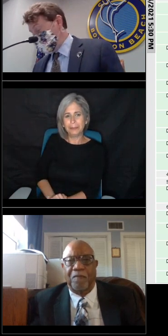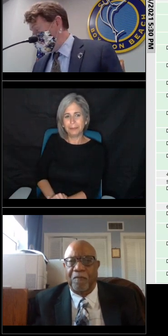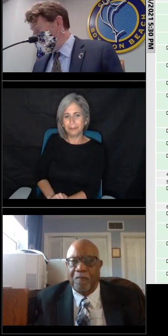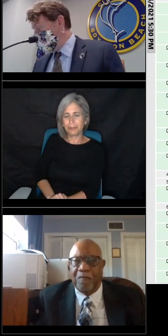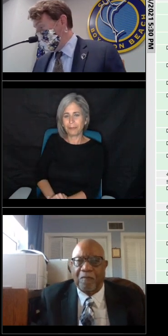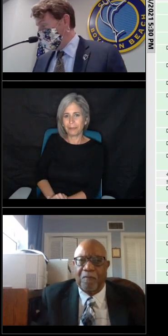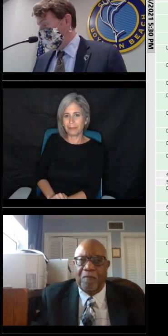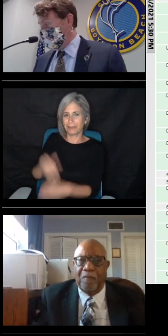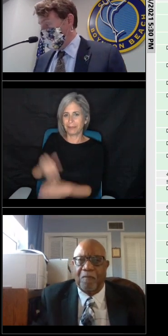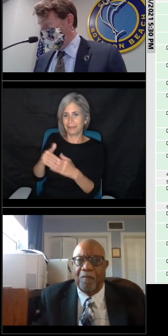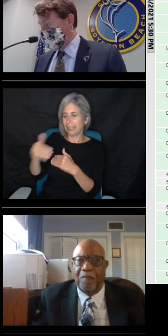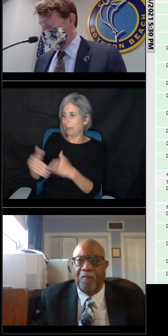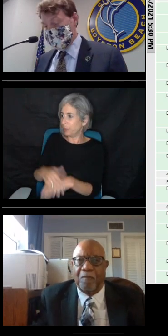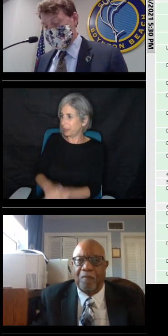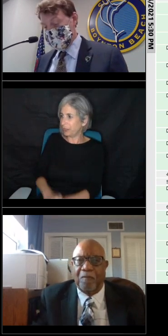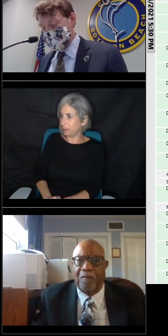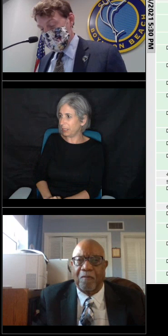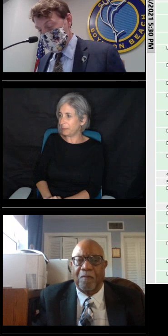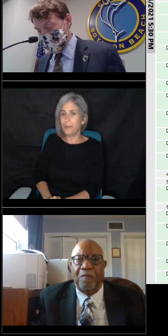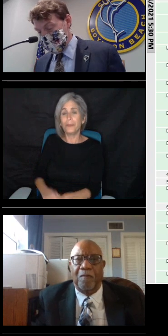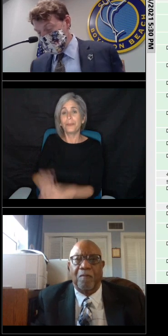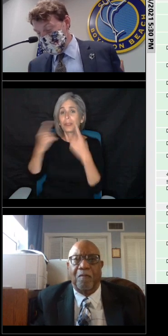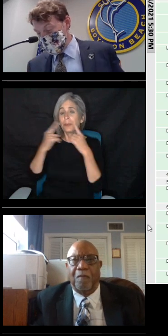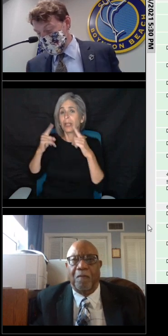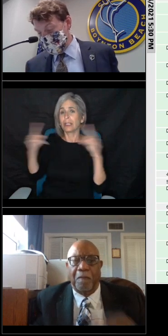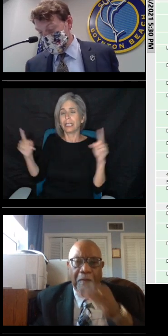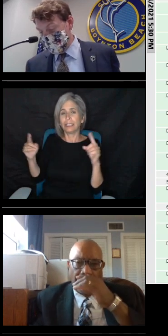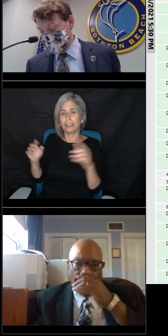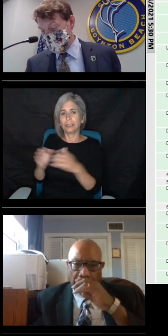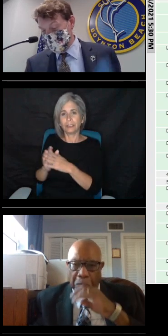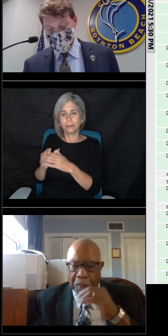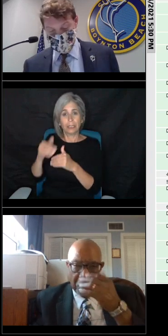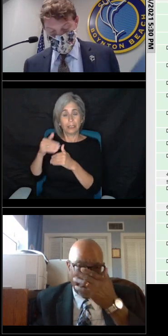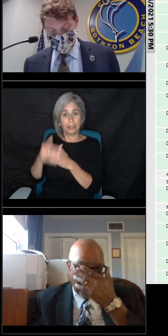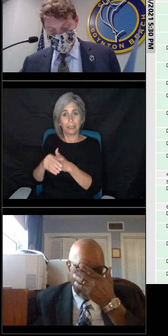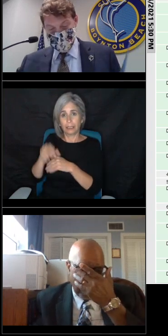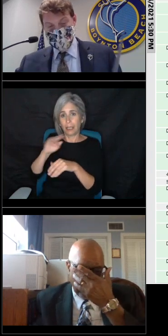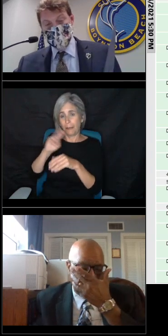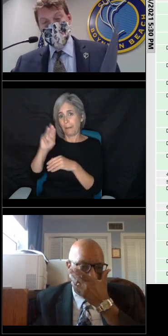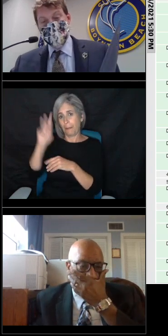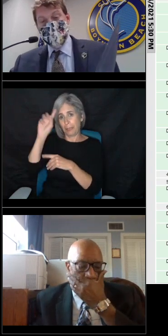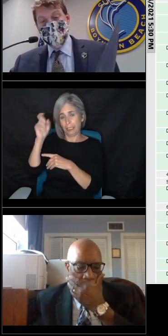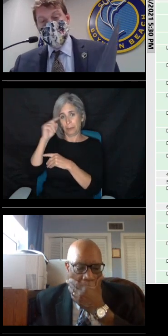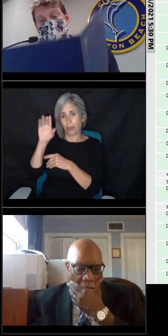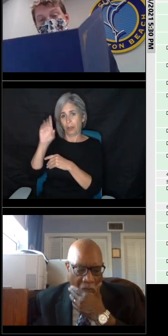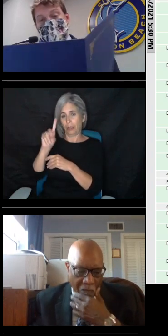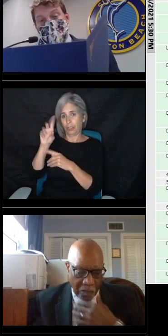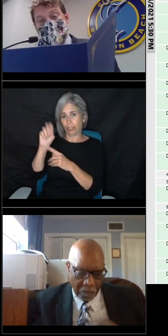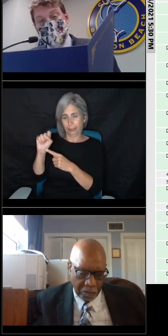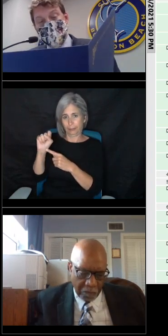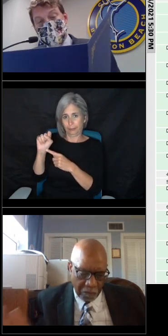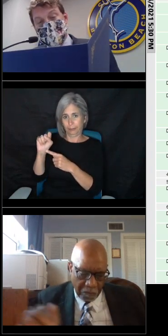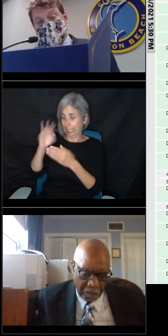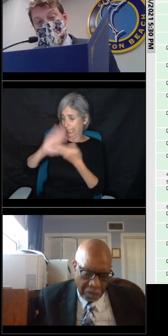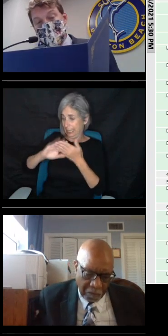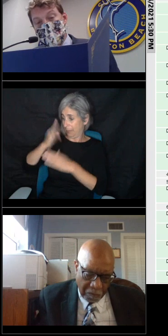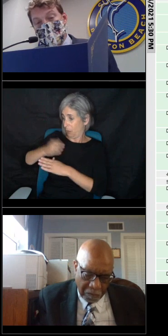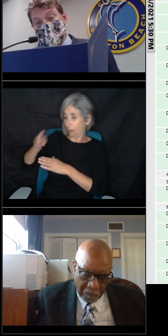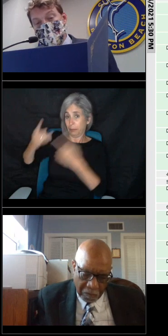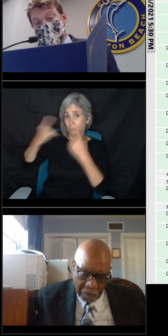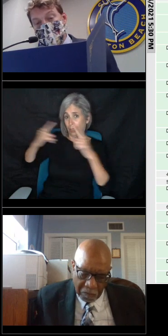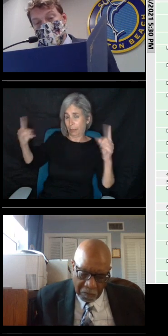Our next is a proclamation for the municipal clerks. City of Boynton Beach